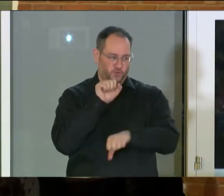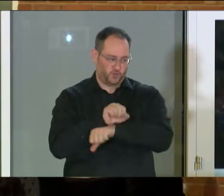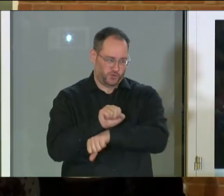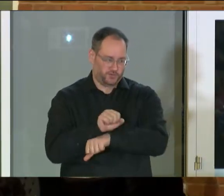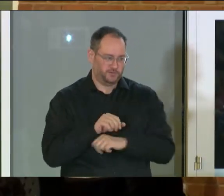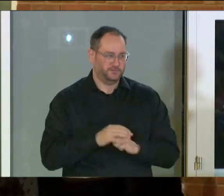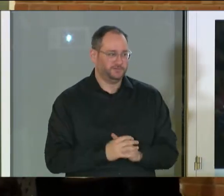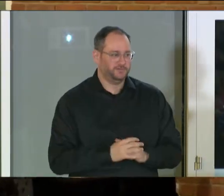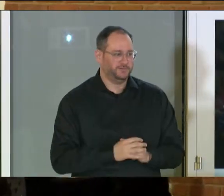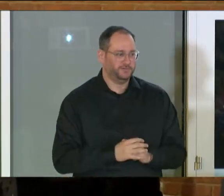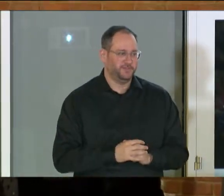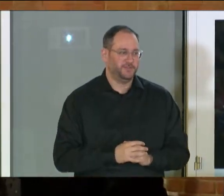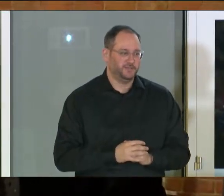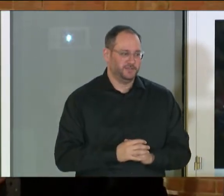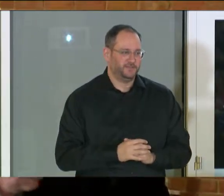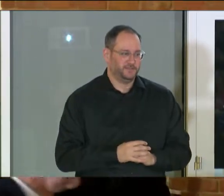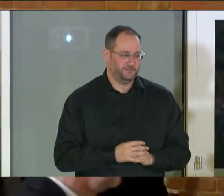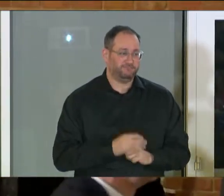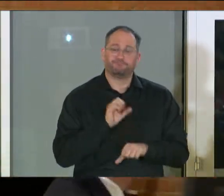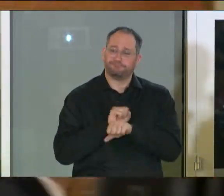for career. Thank you.